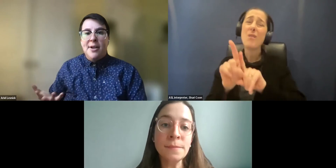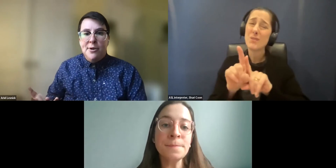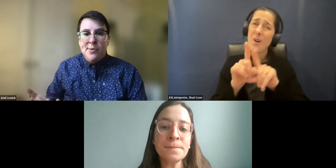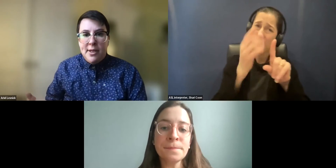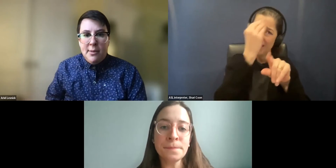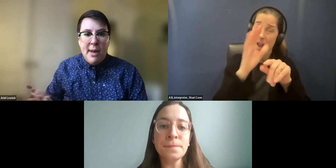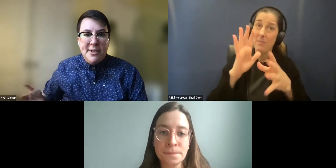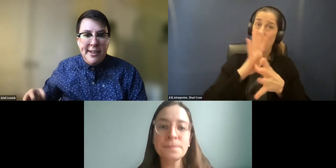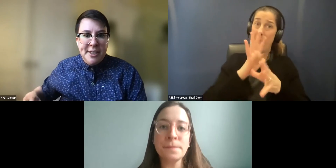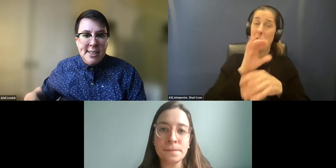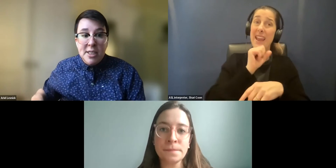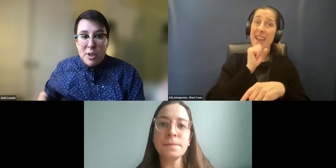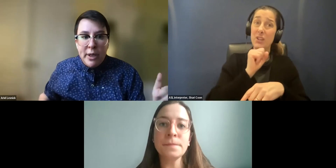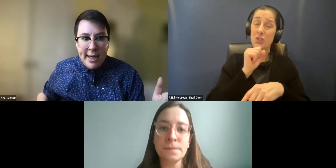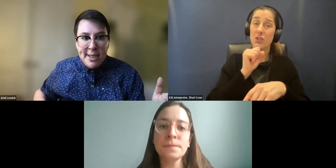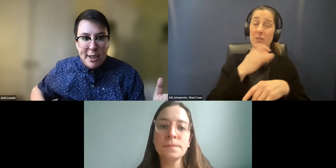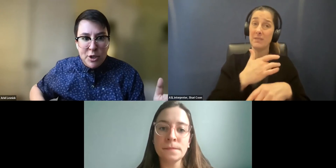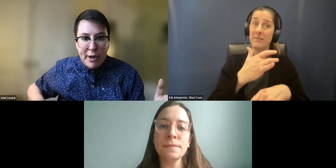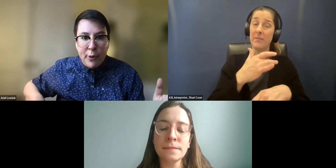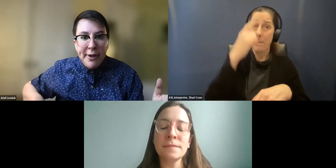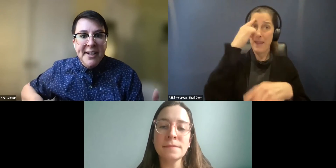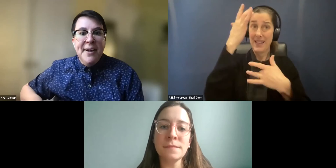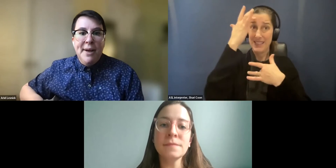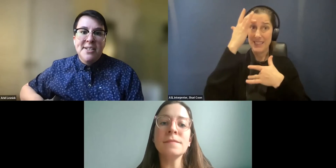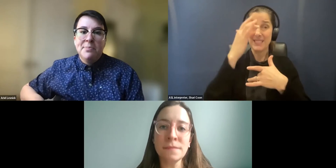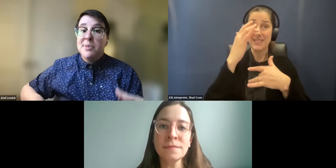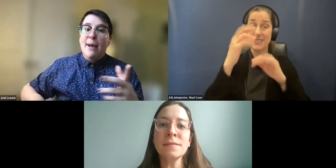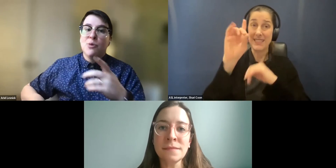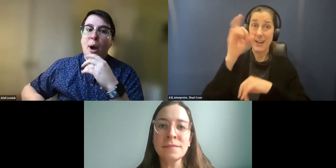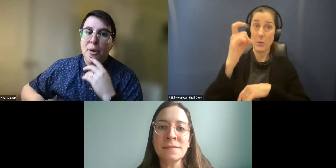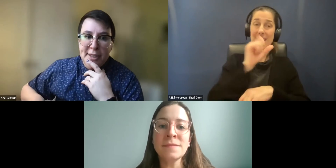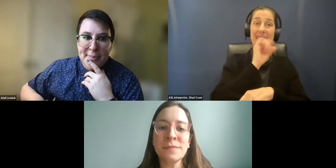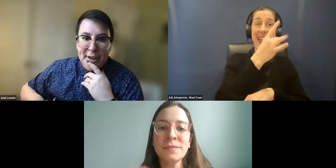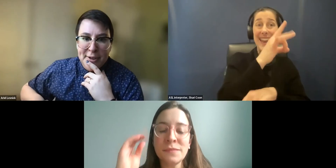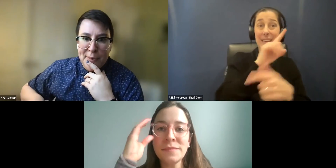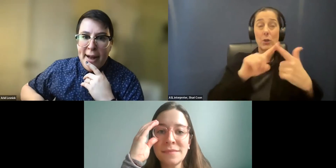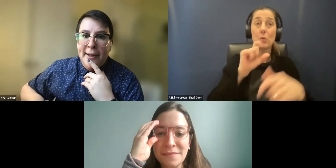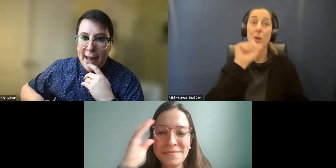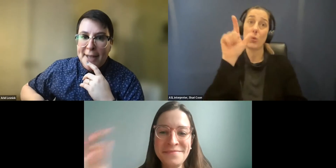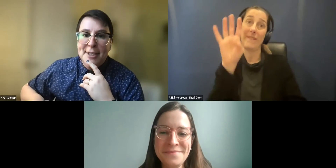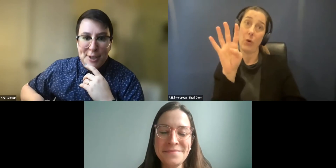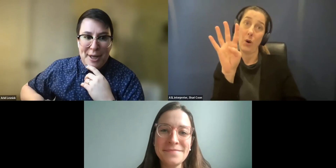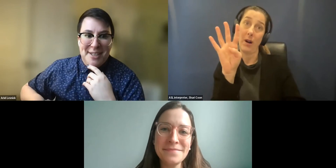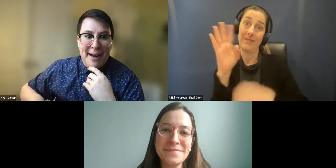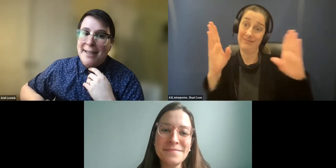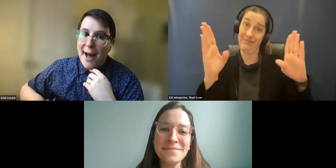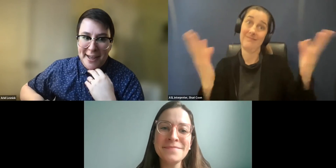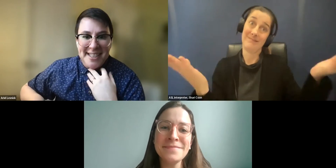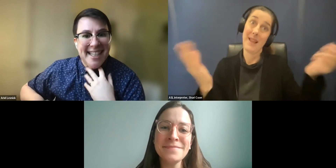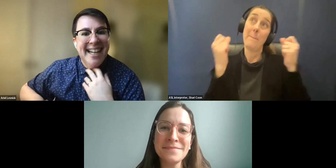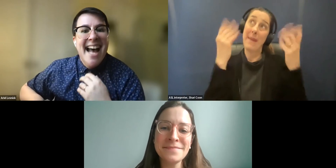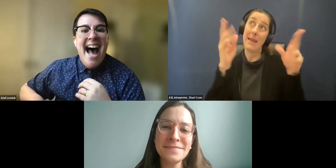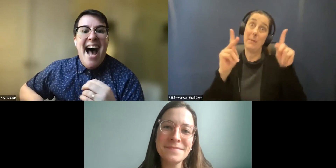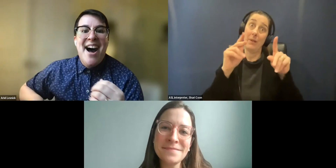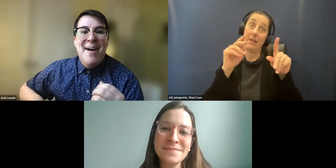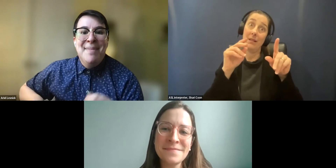would be diagnosed with a mental illness is between 18 and 24, which sounds remarkably similar to when a lot of students are in